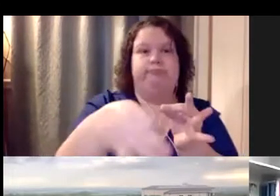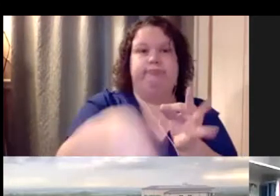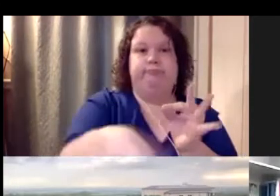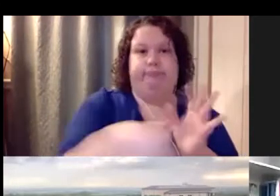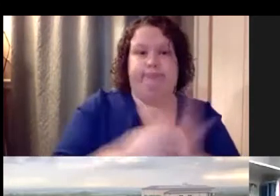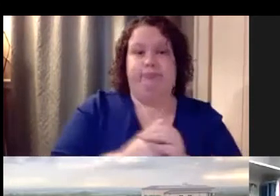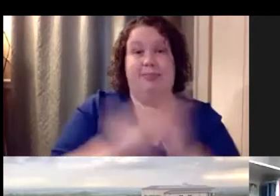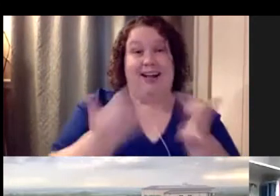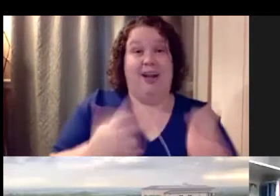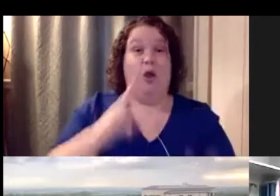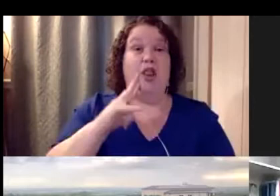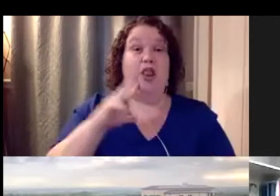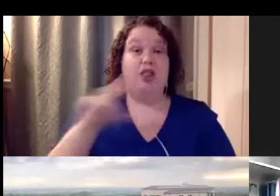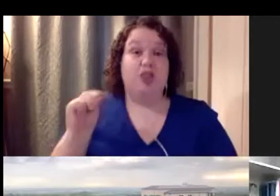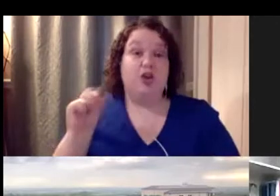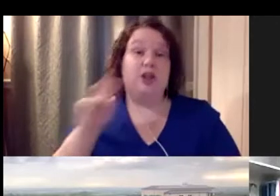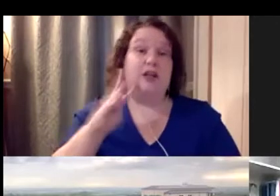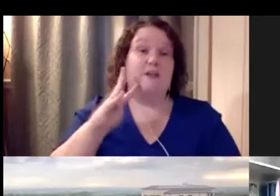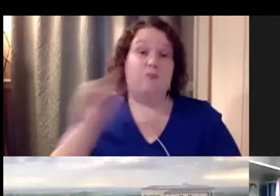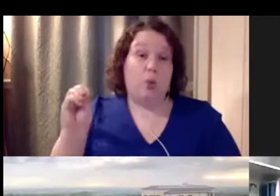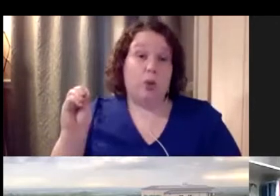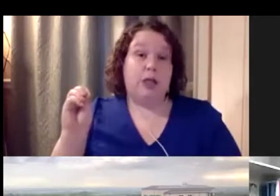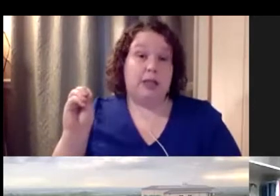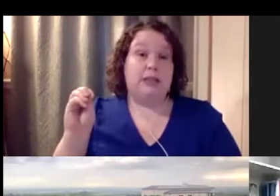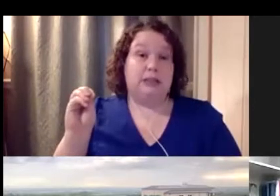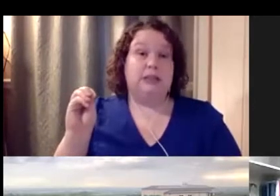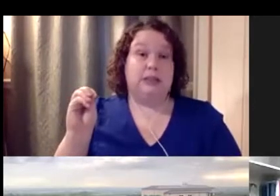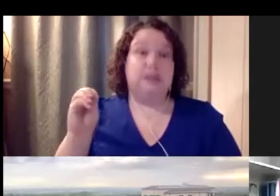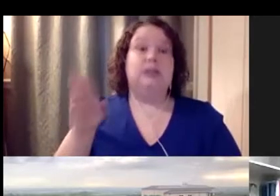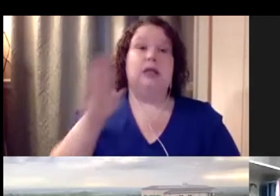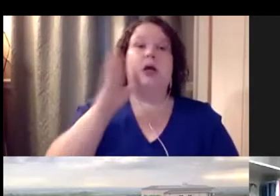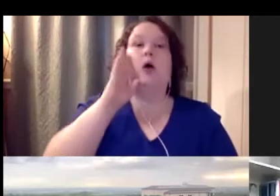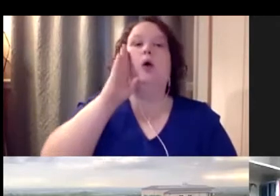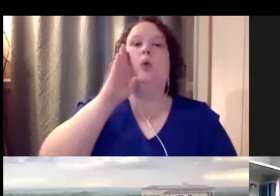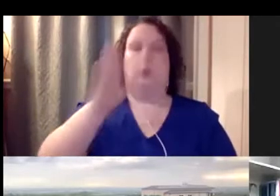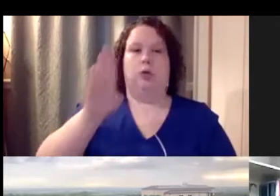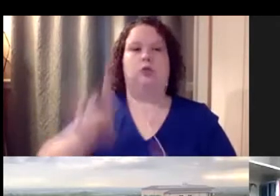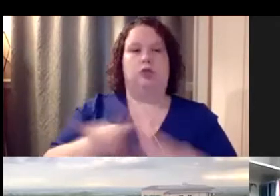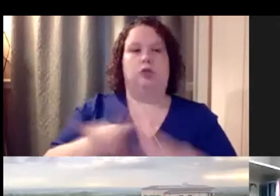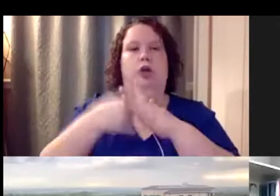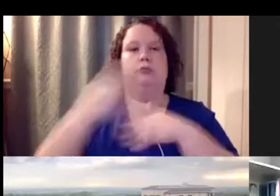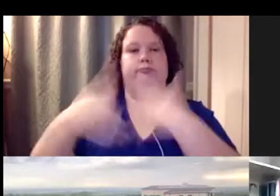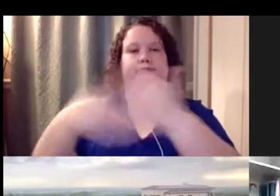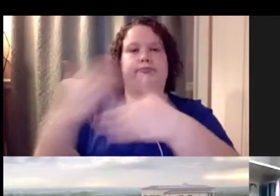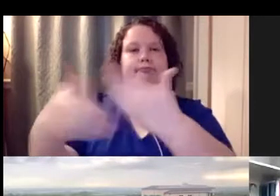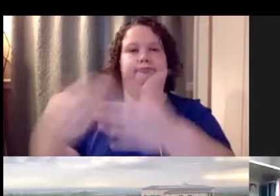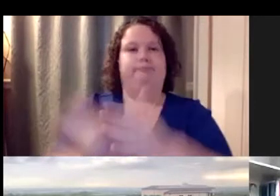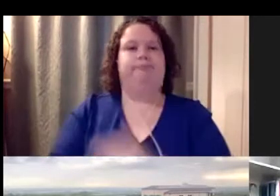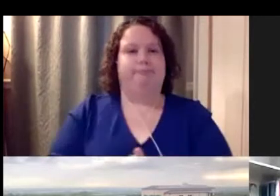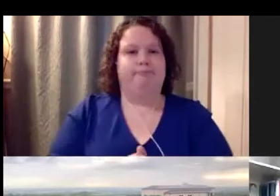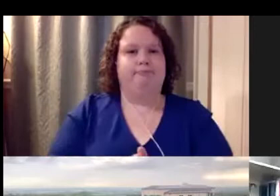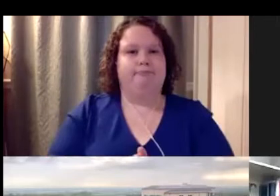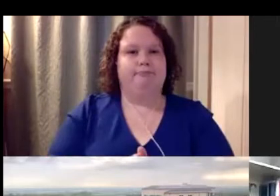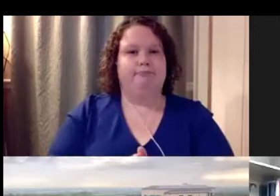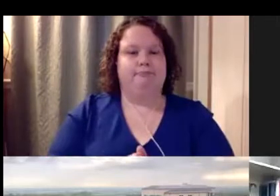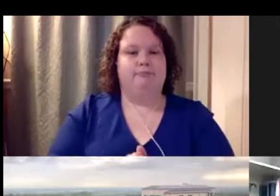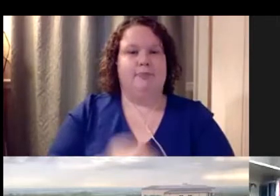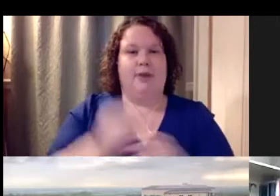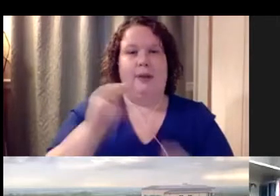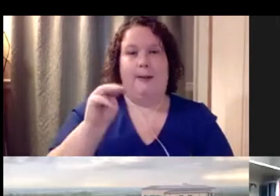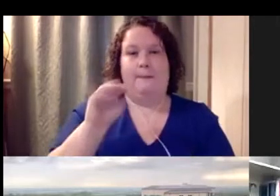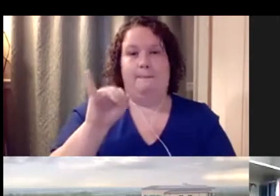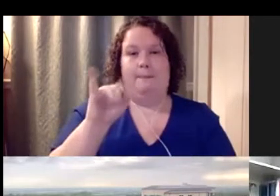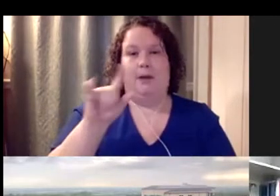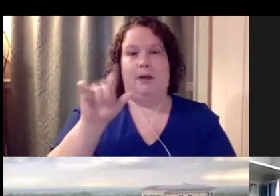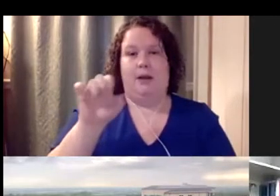where it'll start to pick up as well. So we're hopeful that the millennials getting into their 30s, and that sounds kind of strange that that's when the